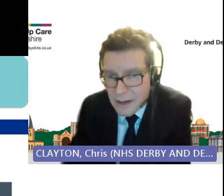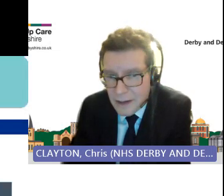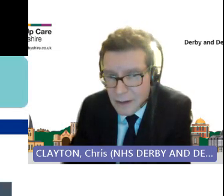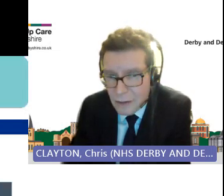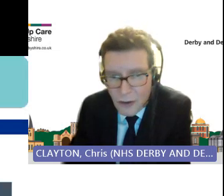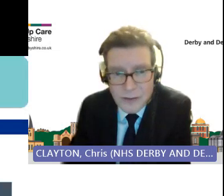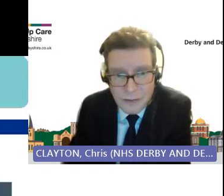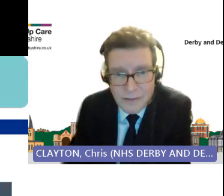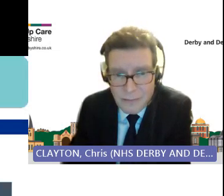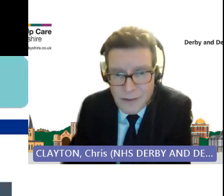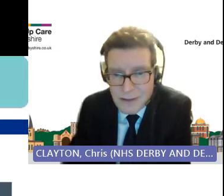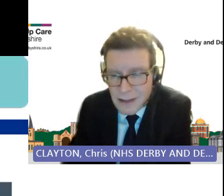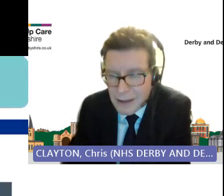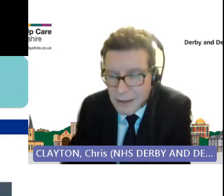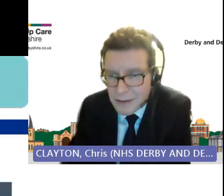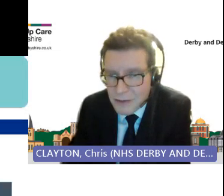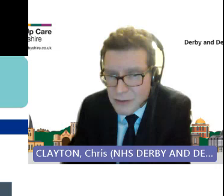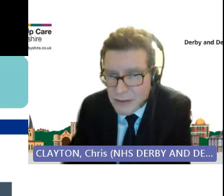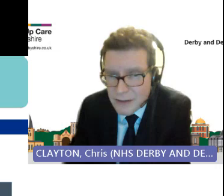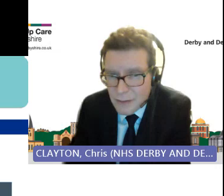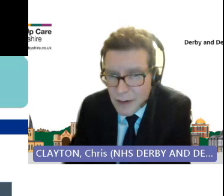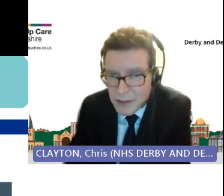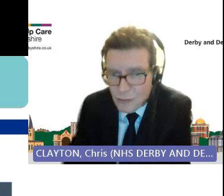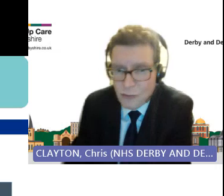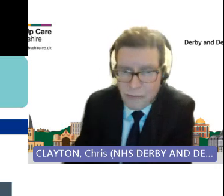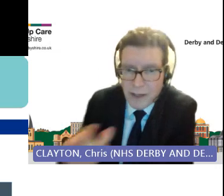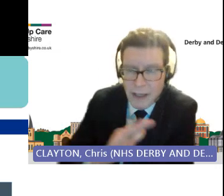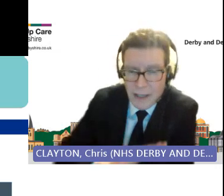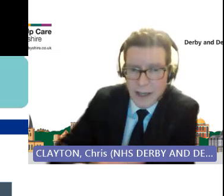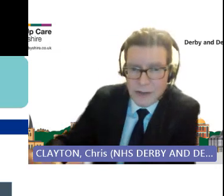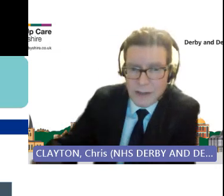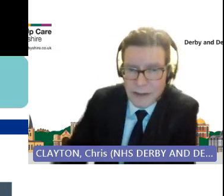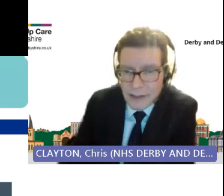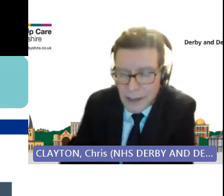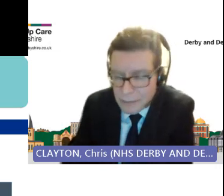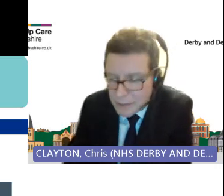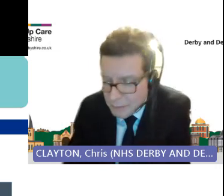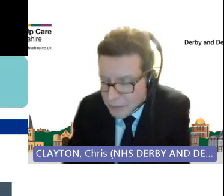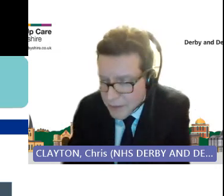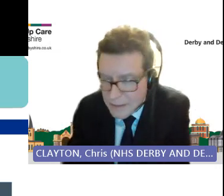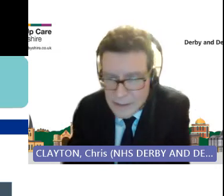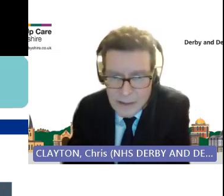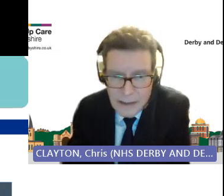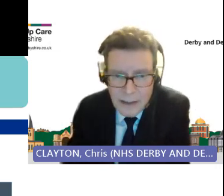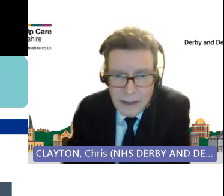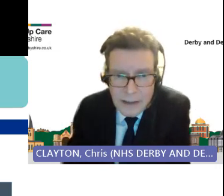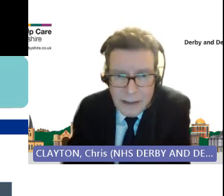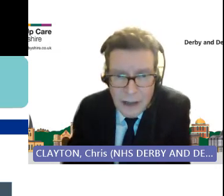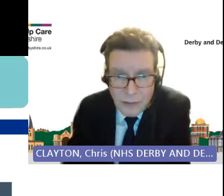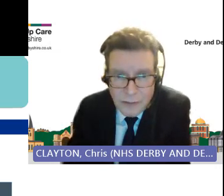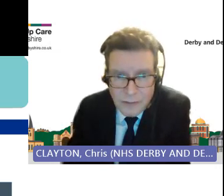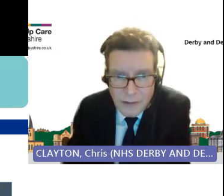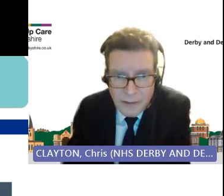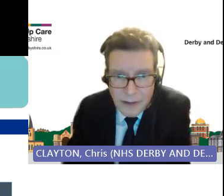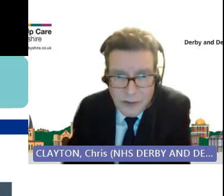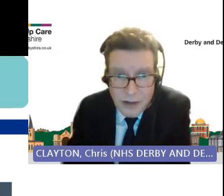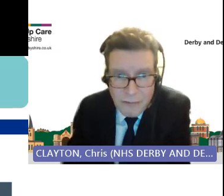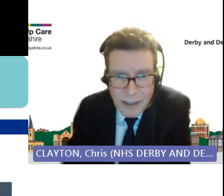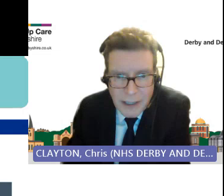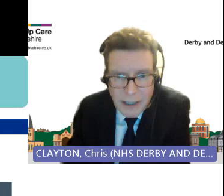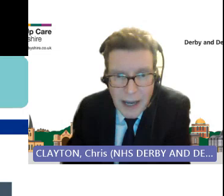affects lots of different conditions. It's quite extraordinary, actually, how it pervades health